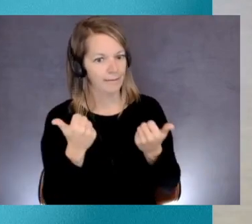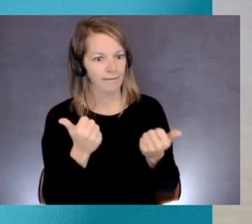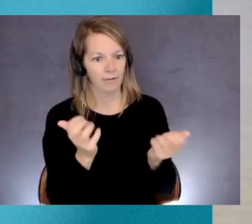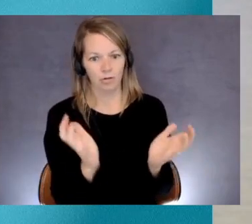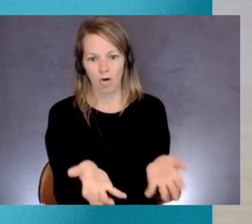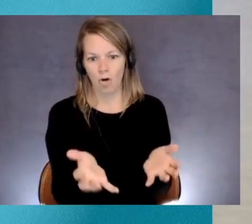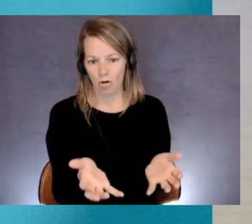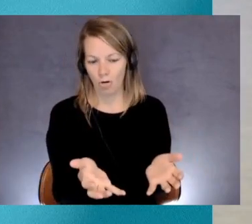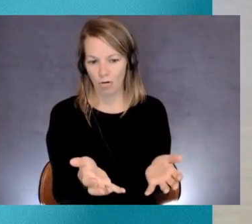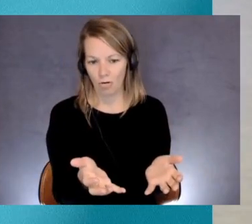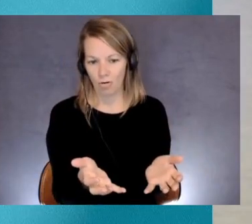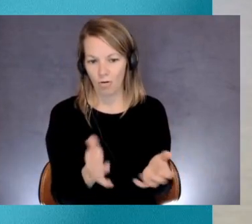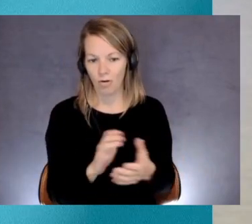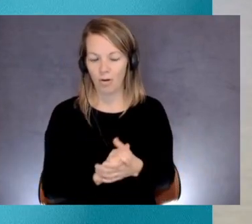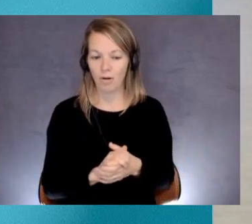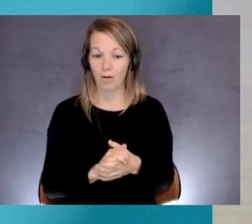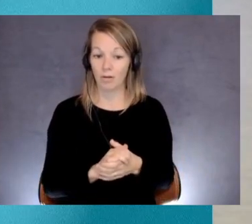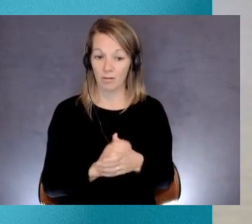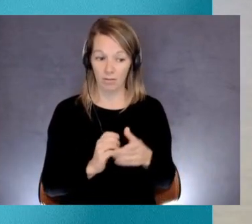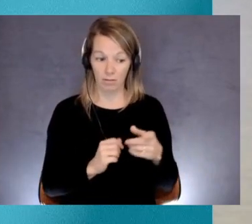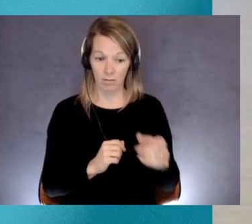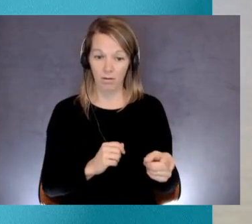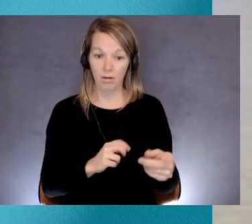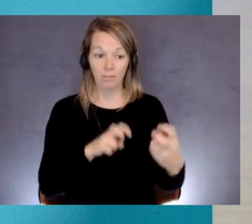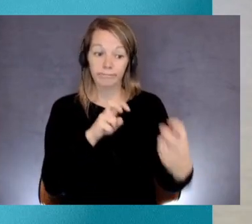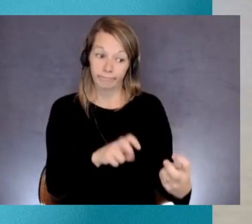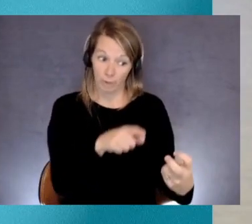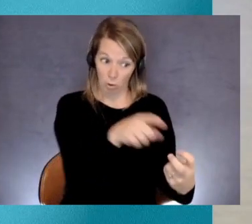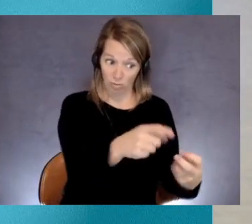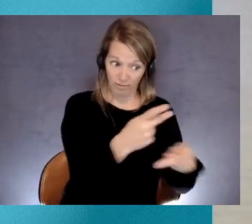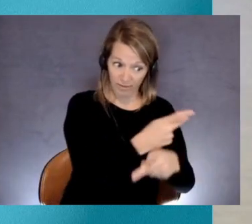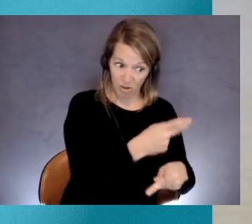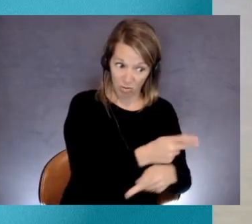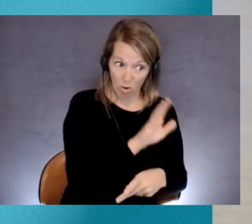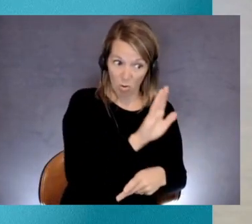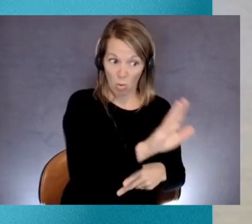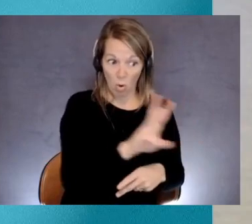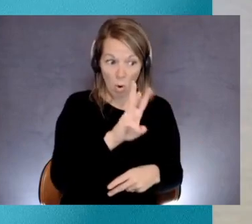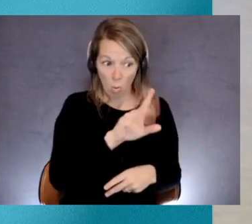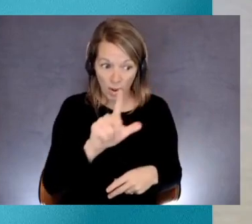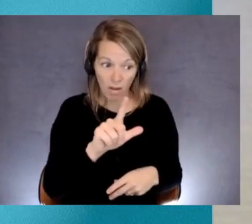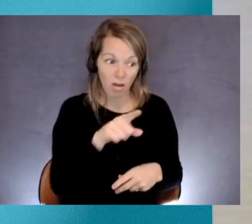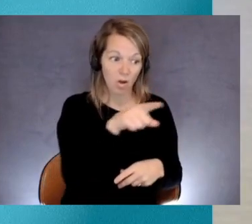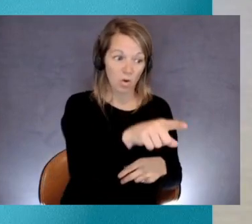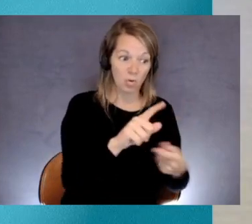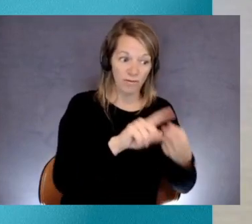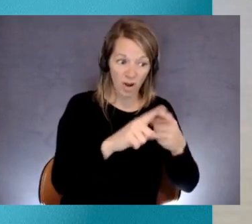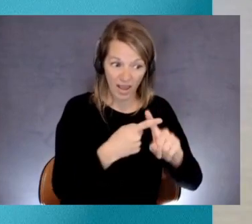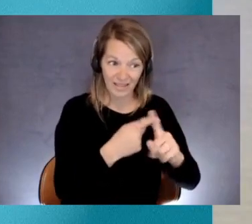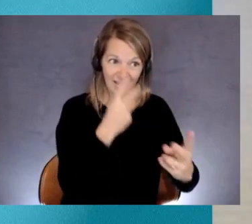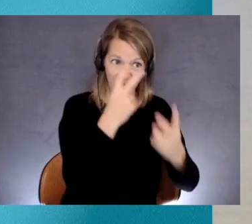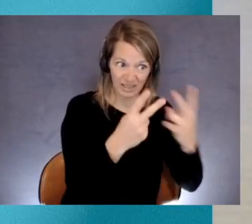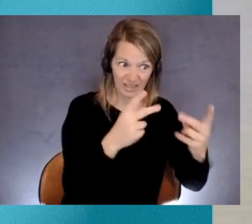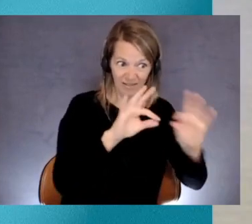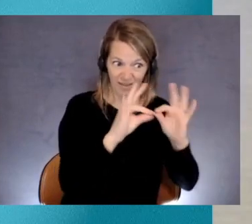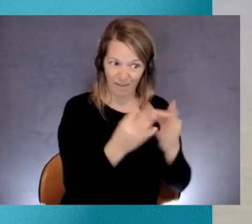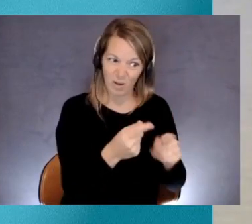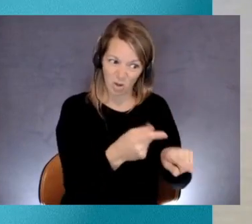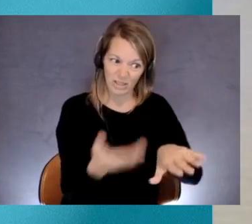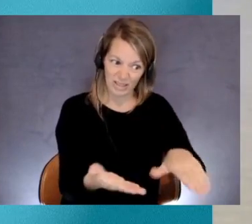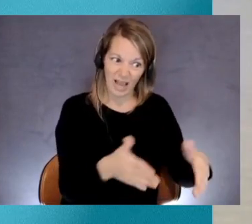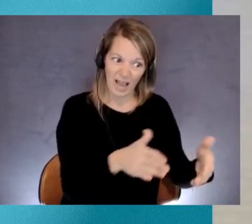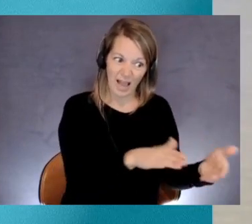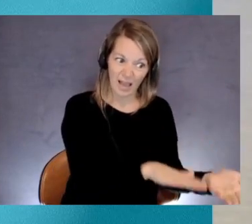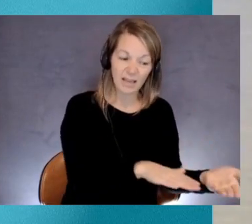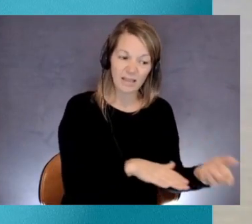Instead of telling them, hey, have you gotten your life in order? You might want to visit your last sets of friends. You may want to actually go out and do that